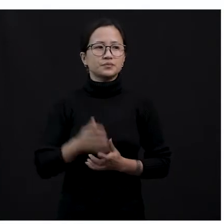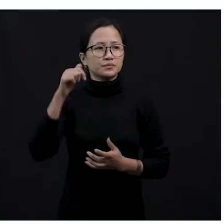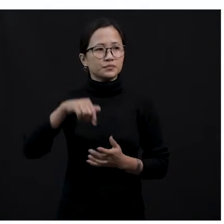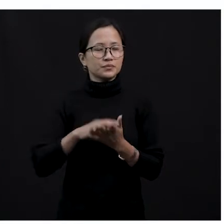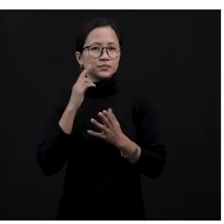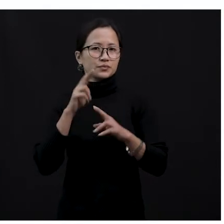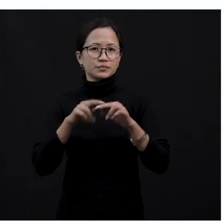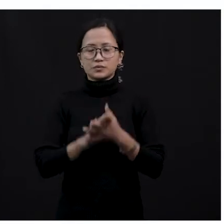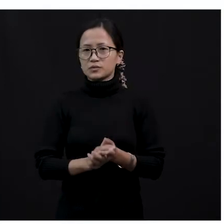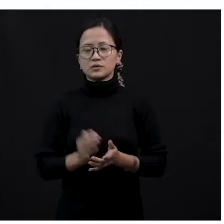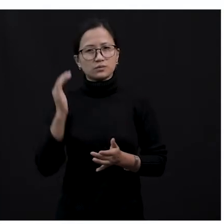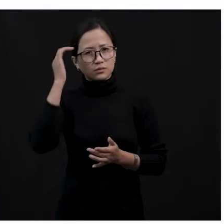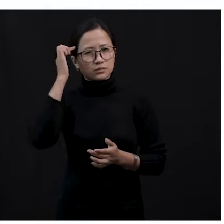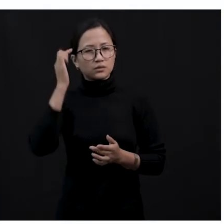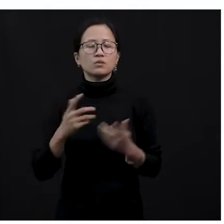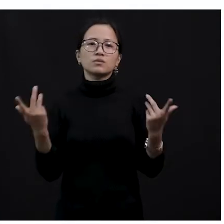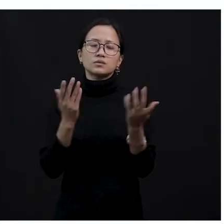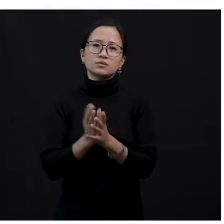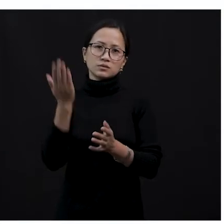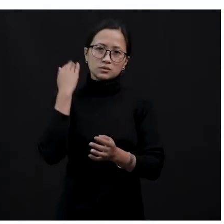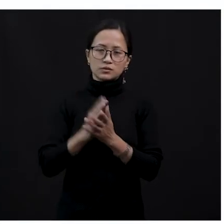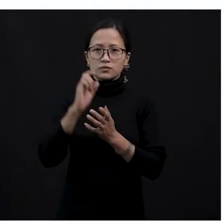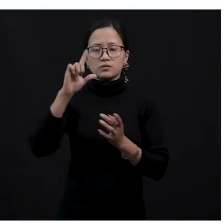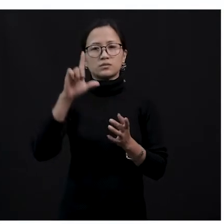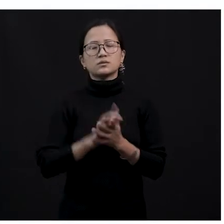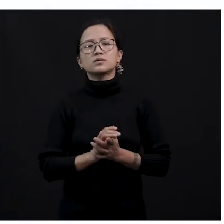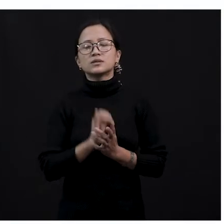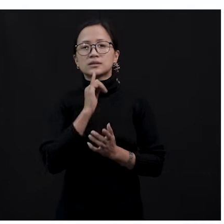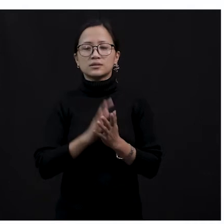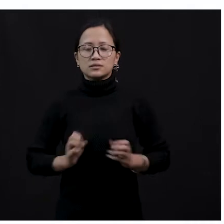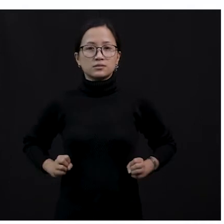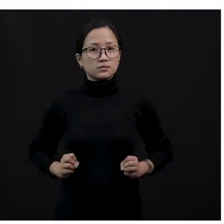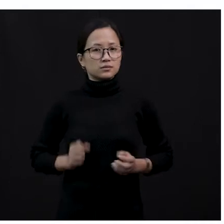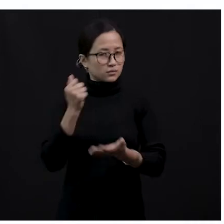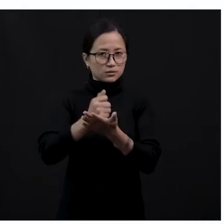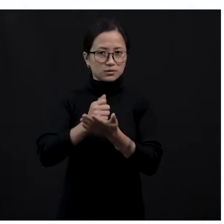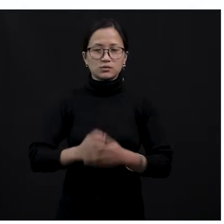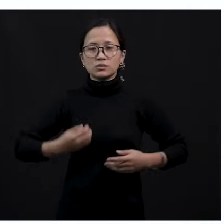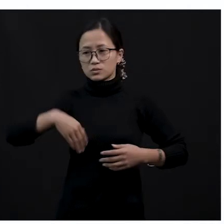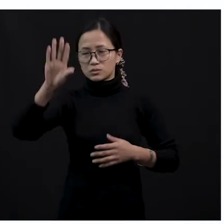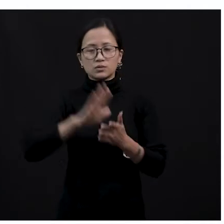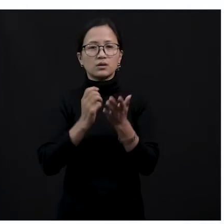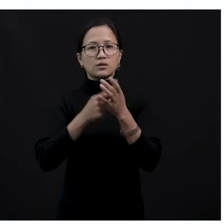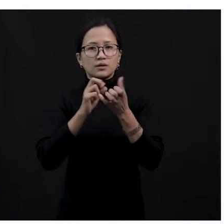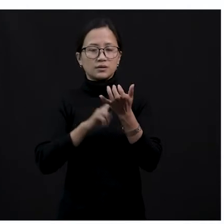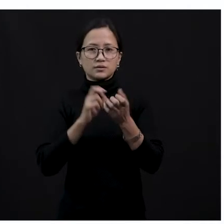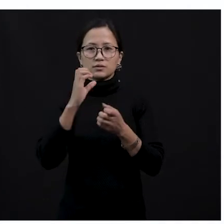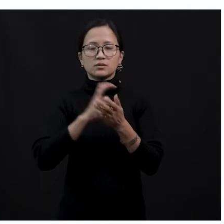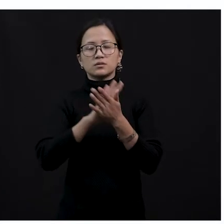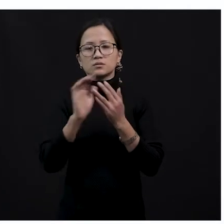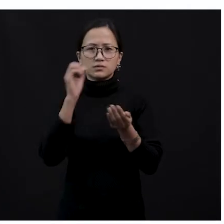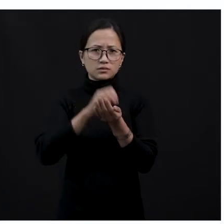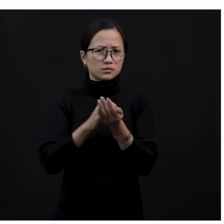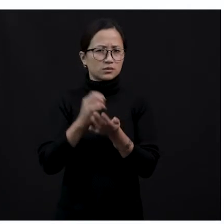Now, if you can recall, what happened in our previous class is that he decided to go to Ranchi, and we are also